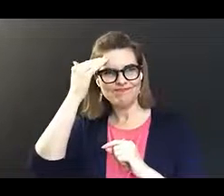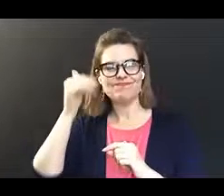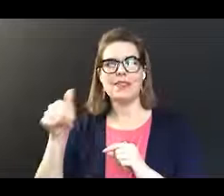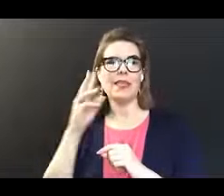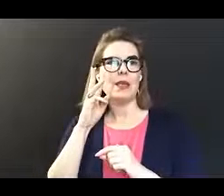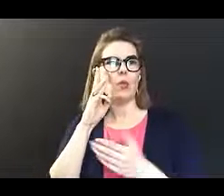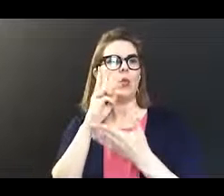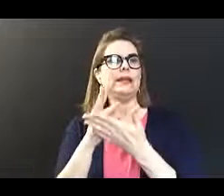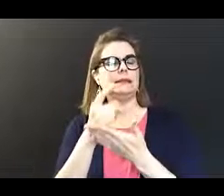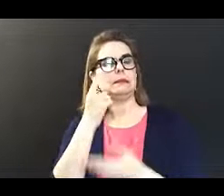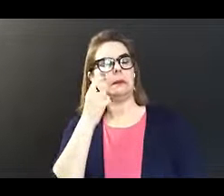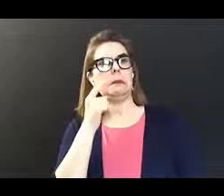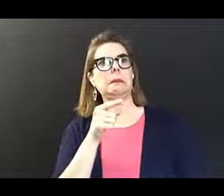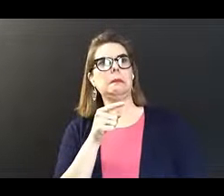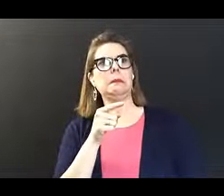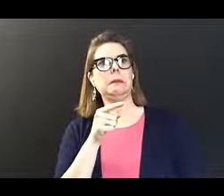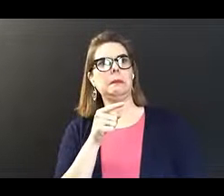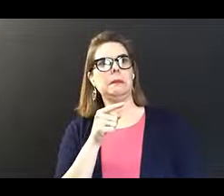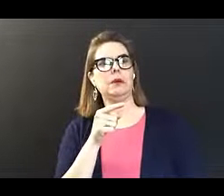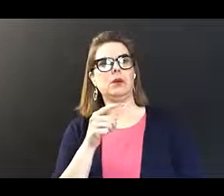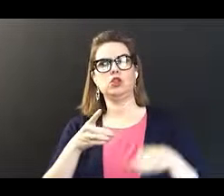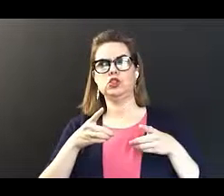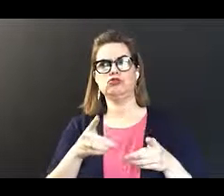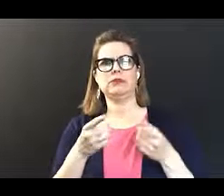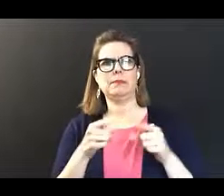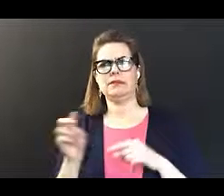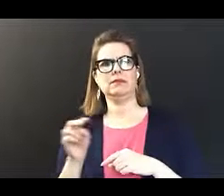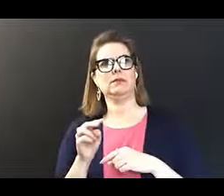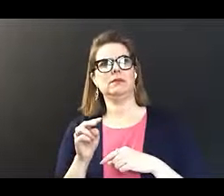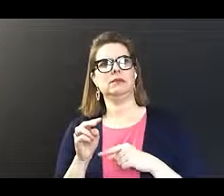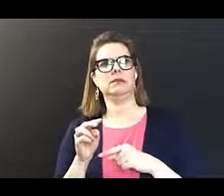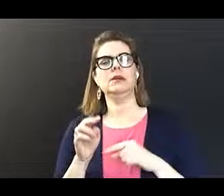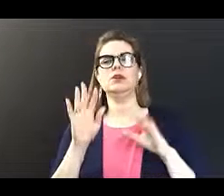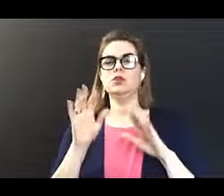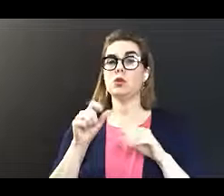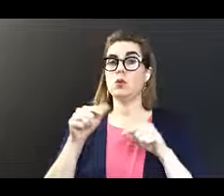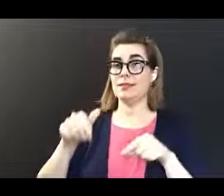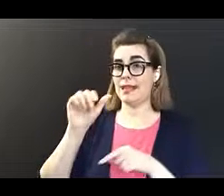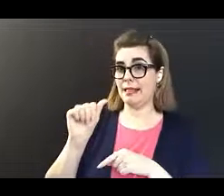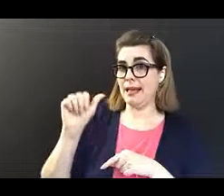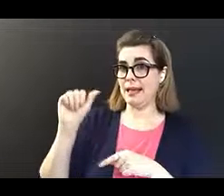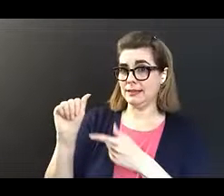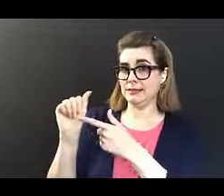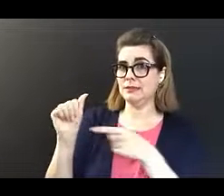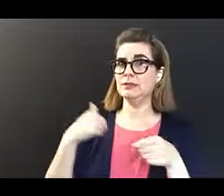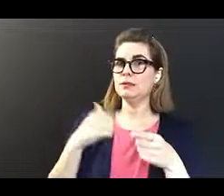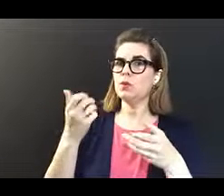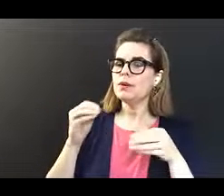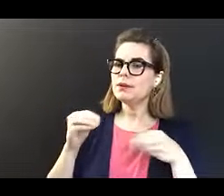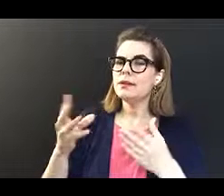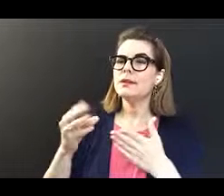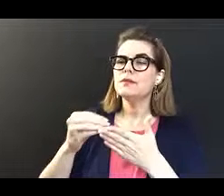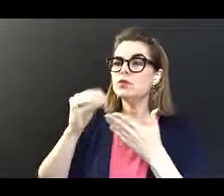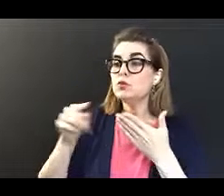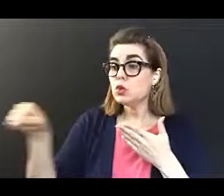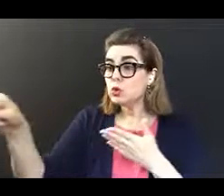it themselves as it's happening. And the point of Ally Action is to give students some tools to